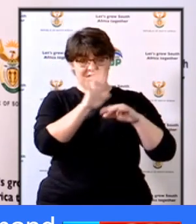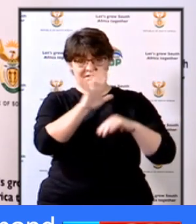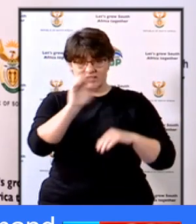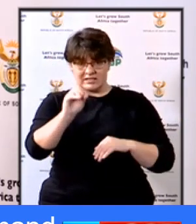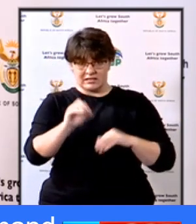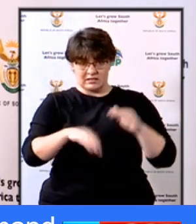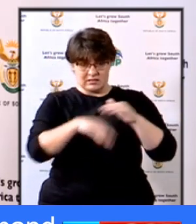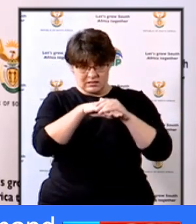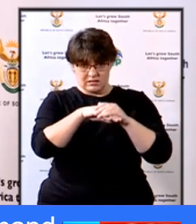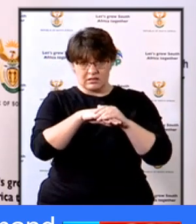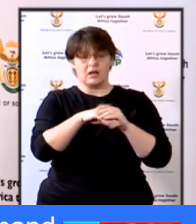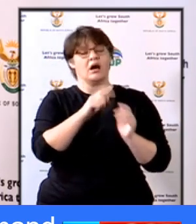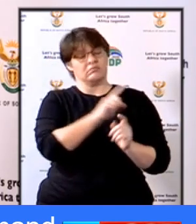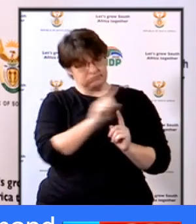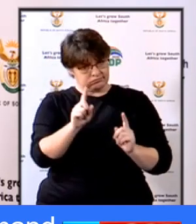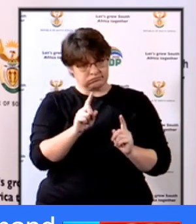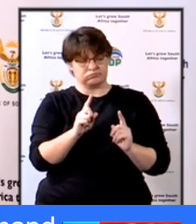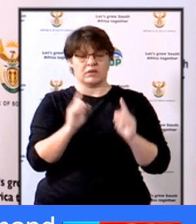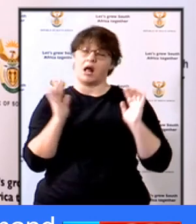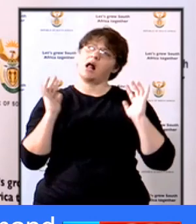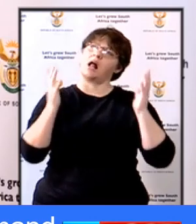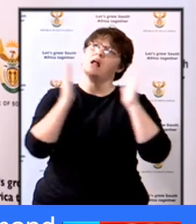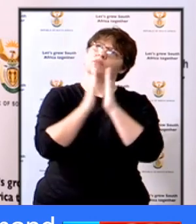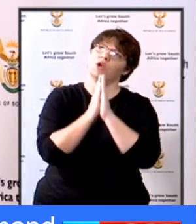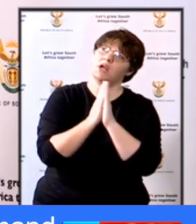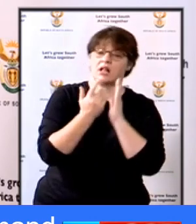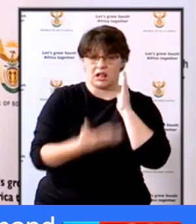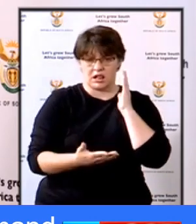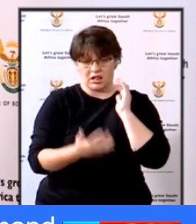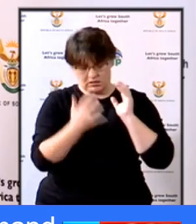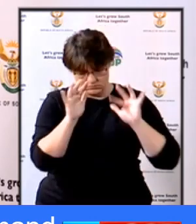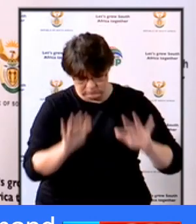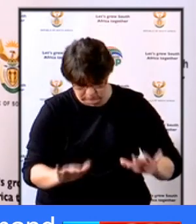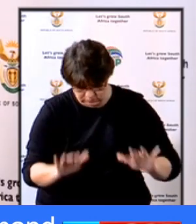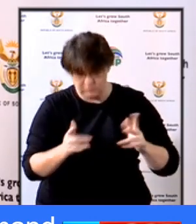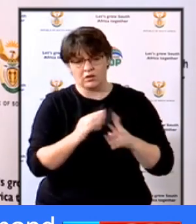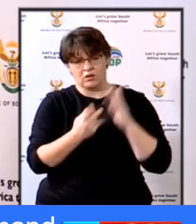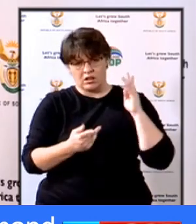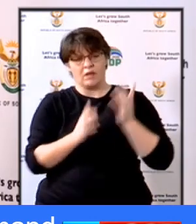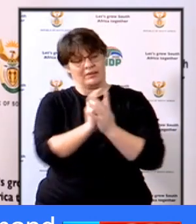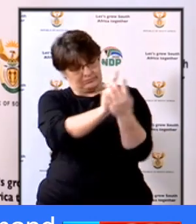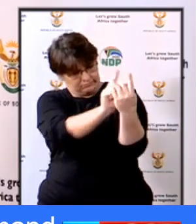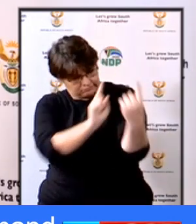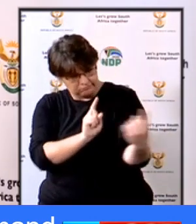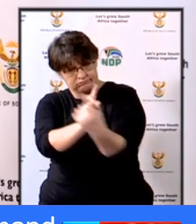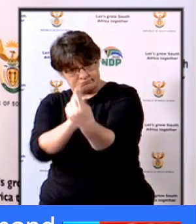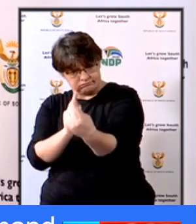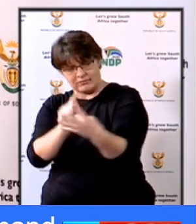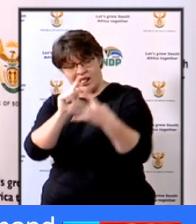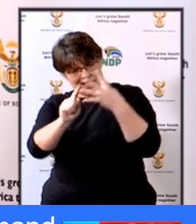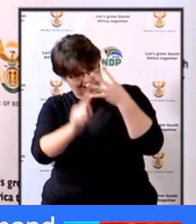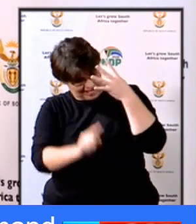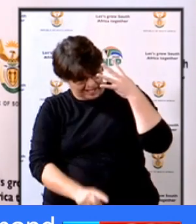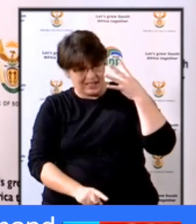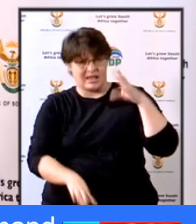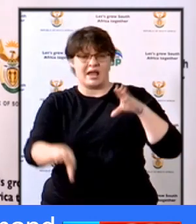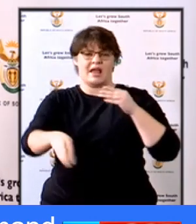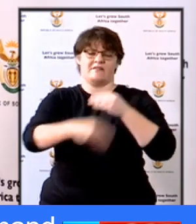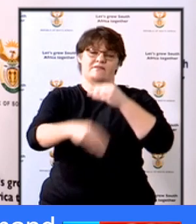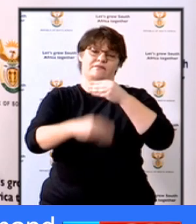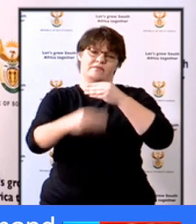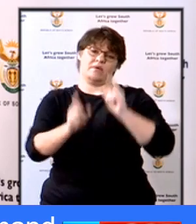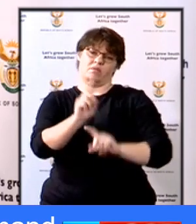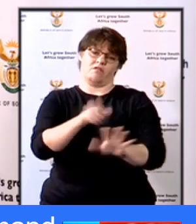people or worshippers will be subjected to social distancing and all the other measures that we have spoken